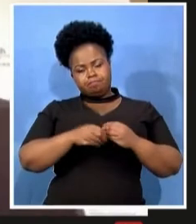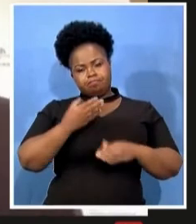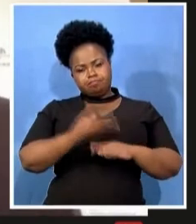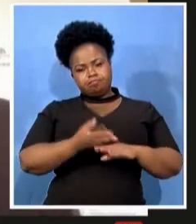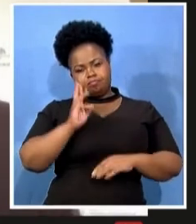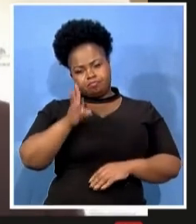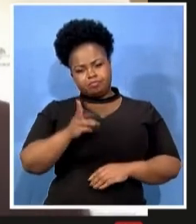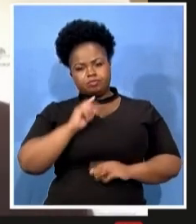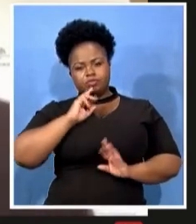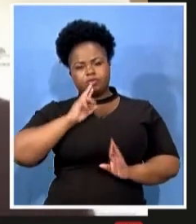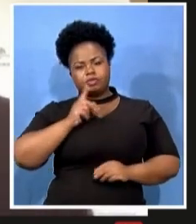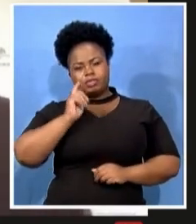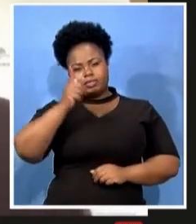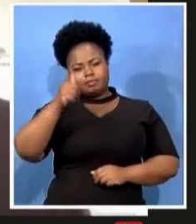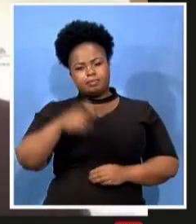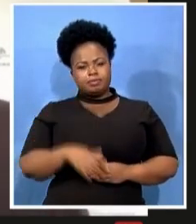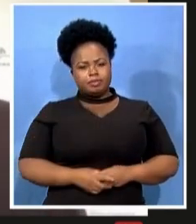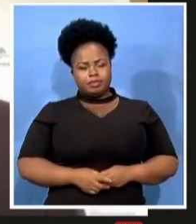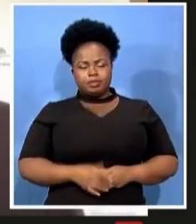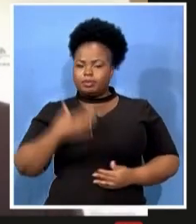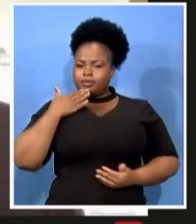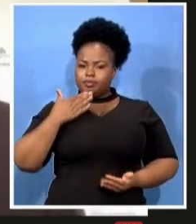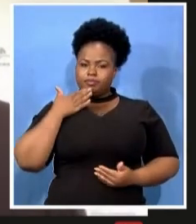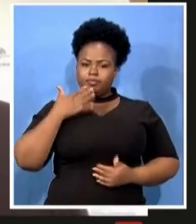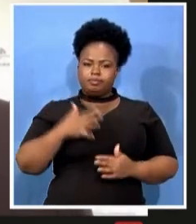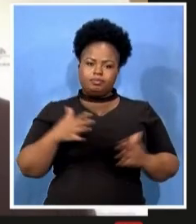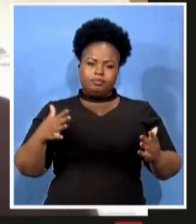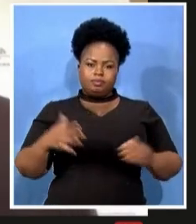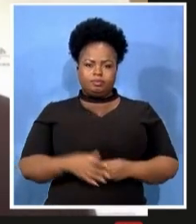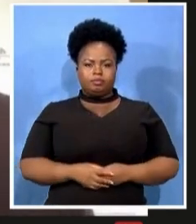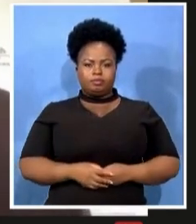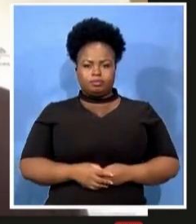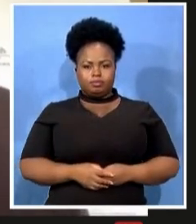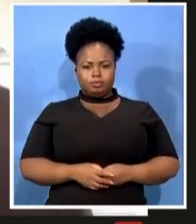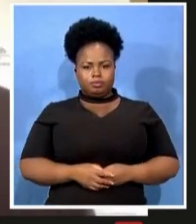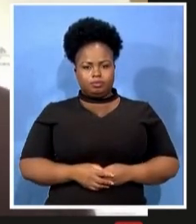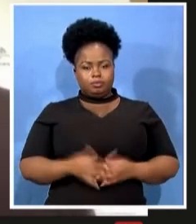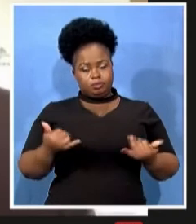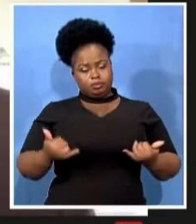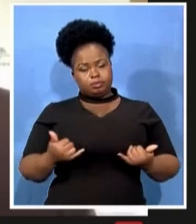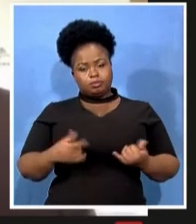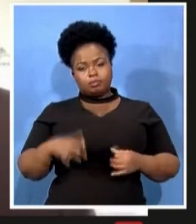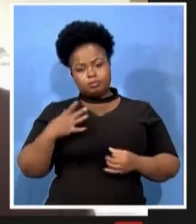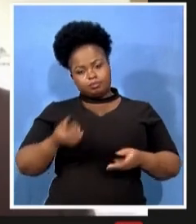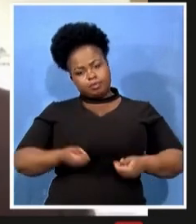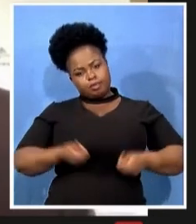you very much. At this point, I'd like to hand over back to you, Chairperson. Thank you.